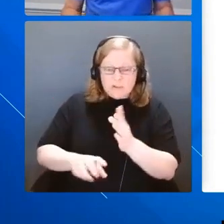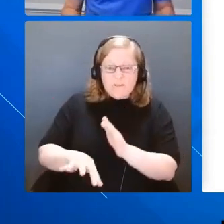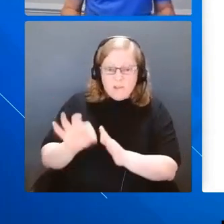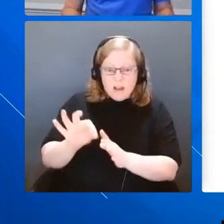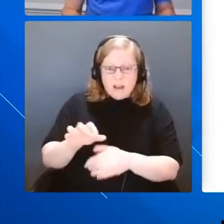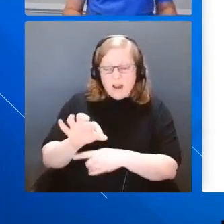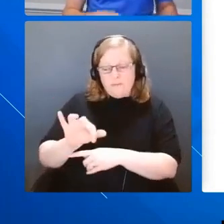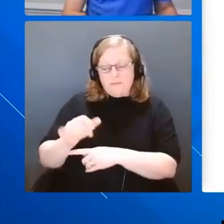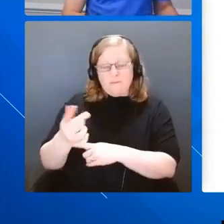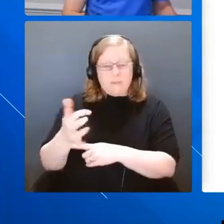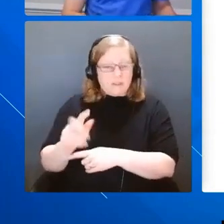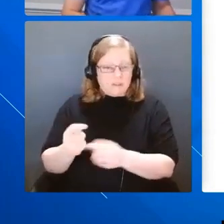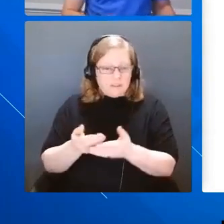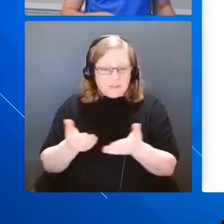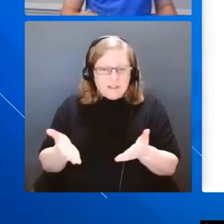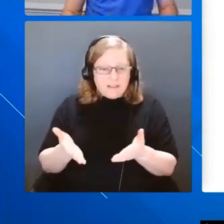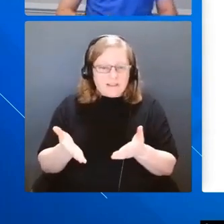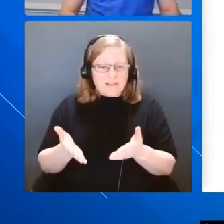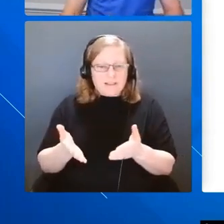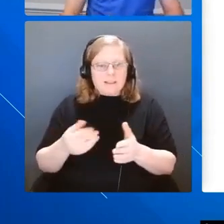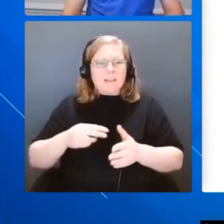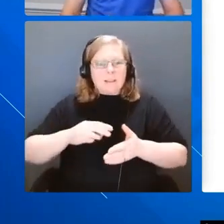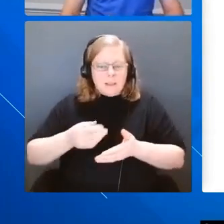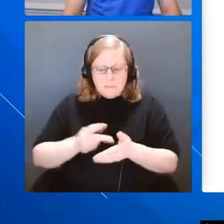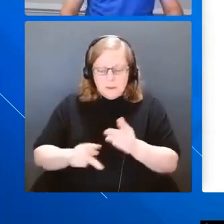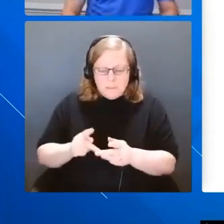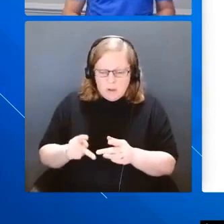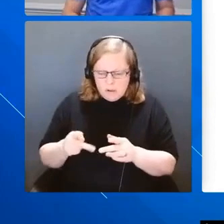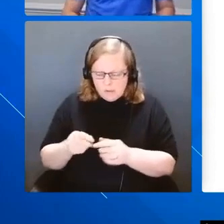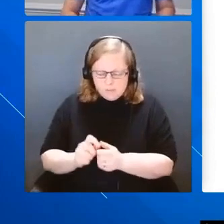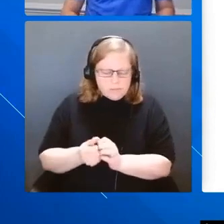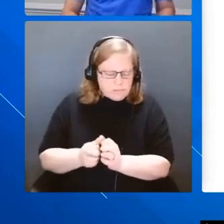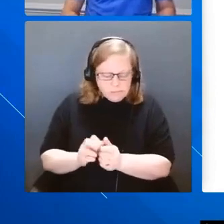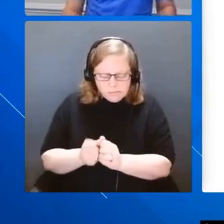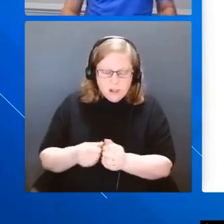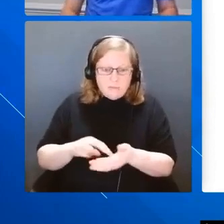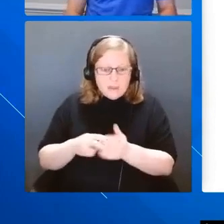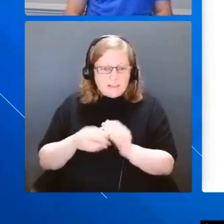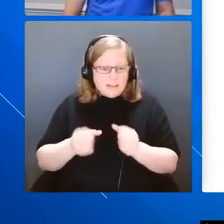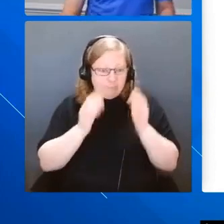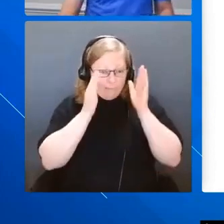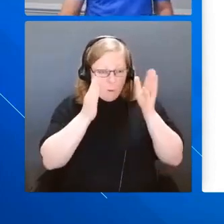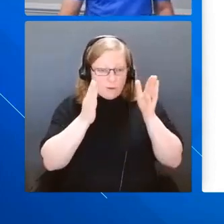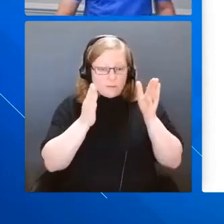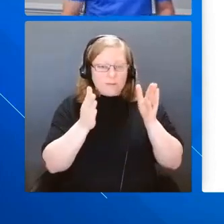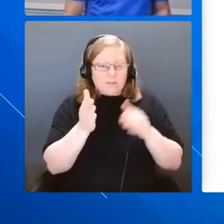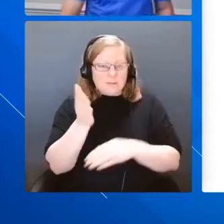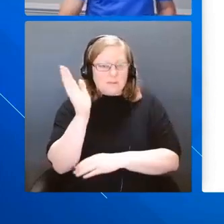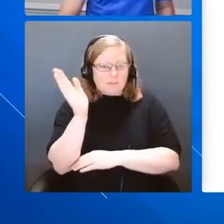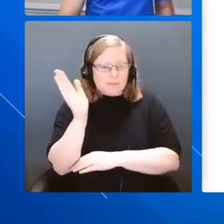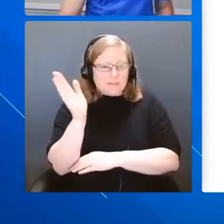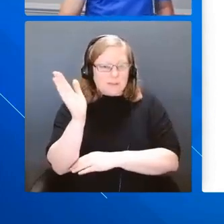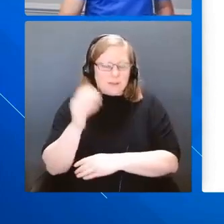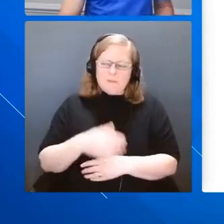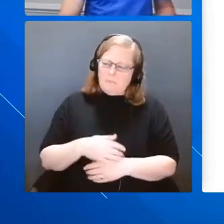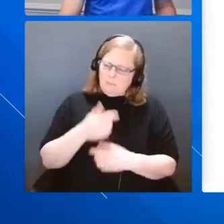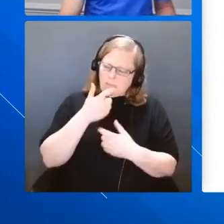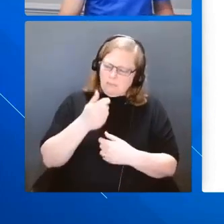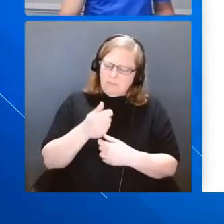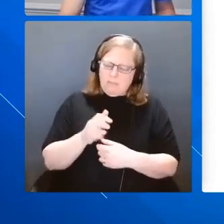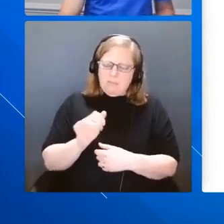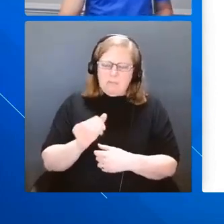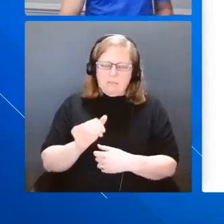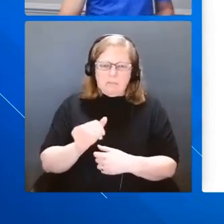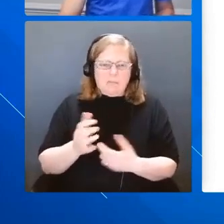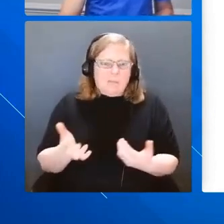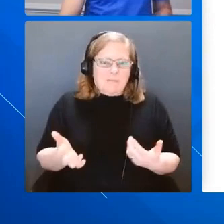devices actually increase participation, or participant attention. I just thought it was interesting, so I wanted to put it here, because